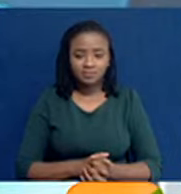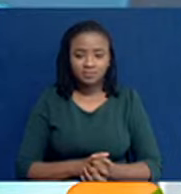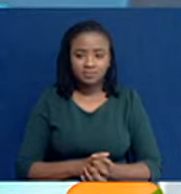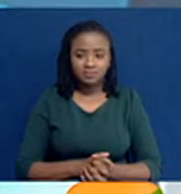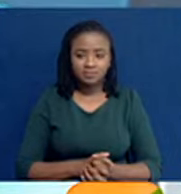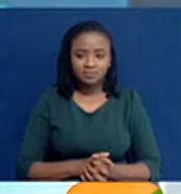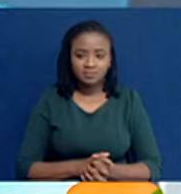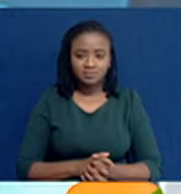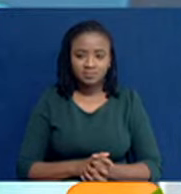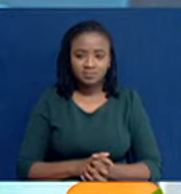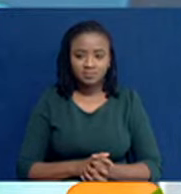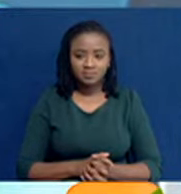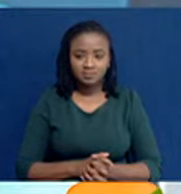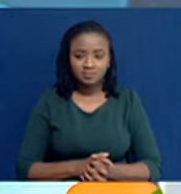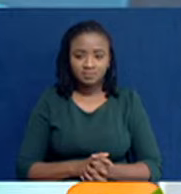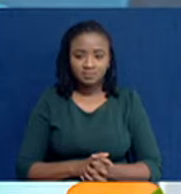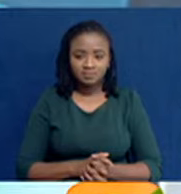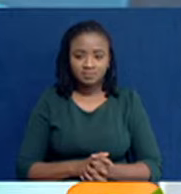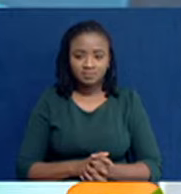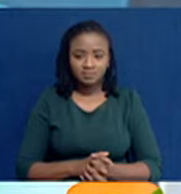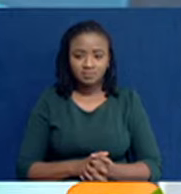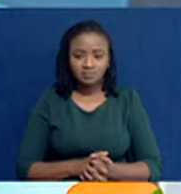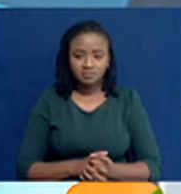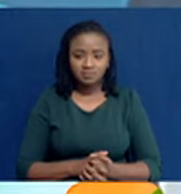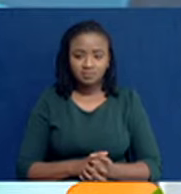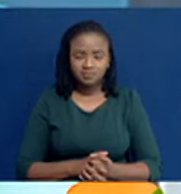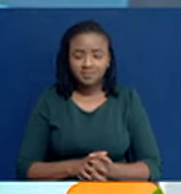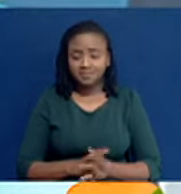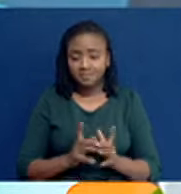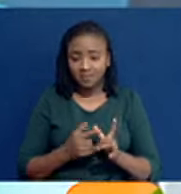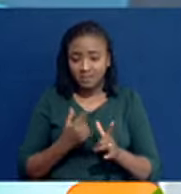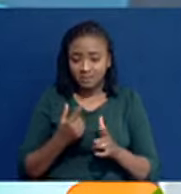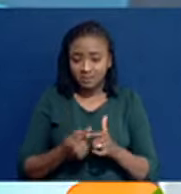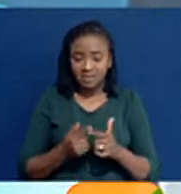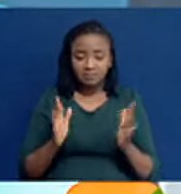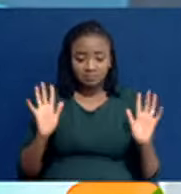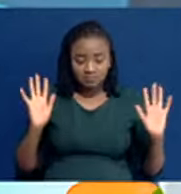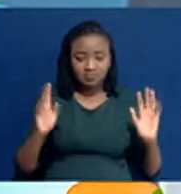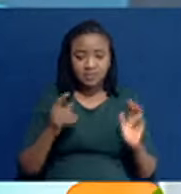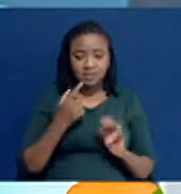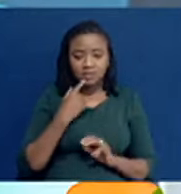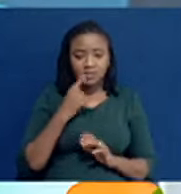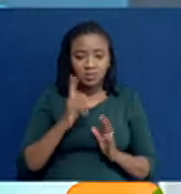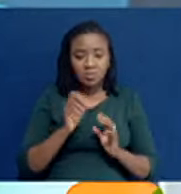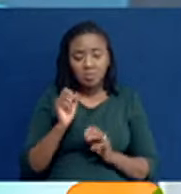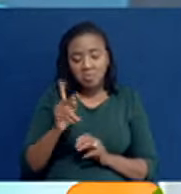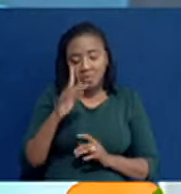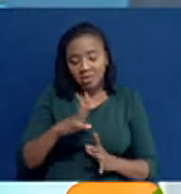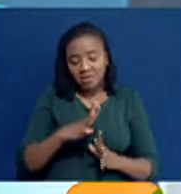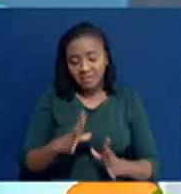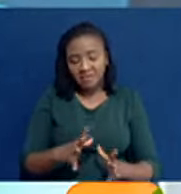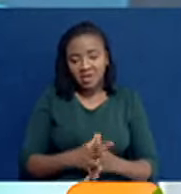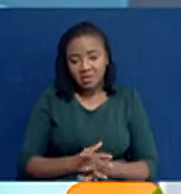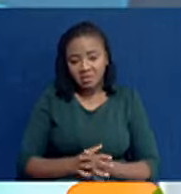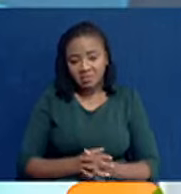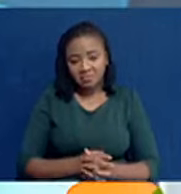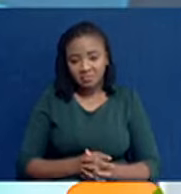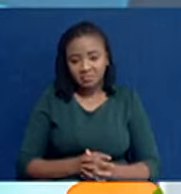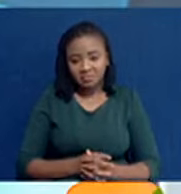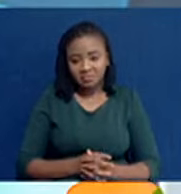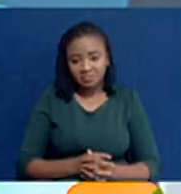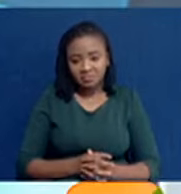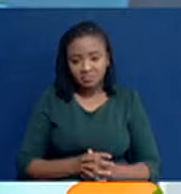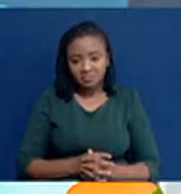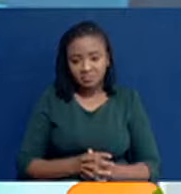talked. And then somehow I said, okay, I will try. The drive was to